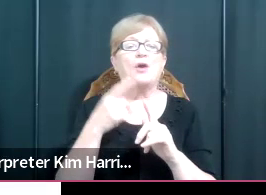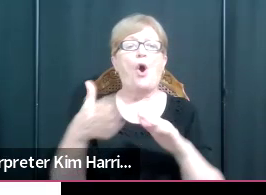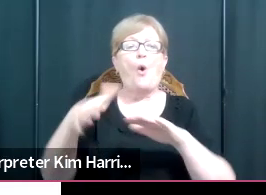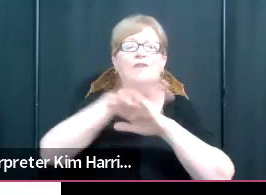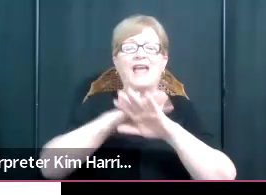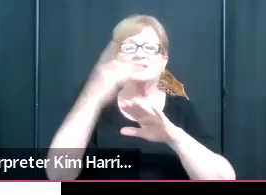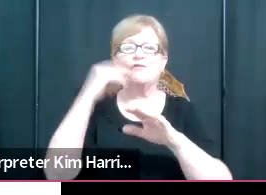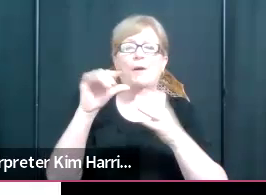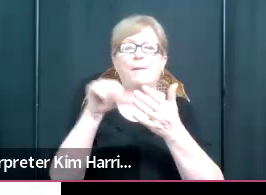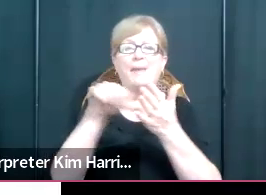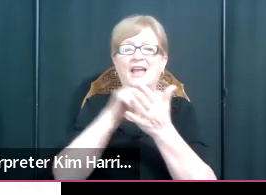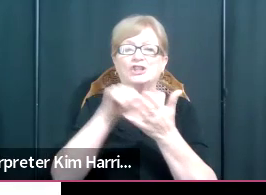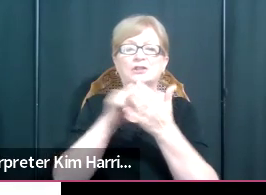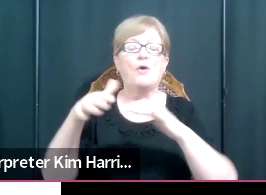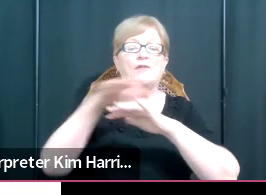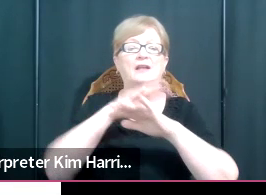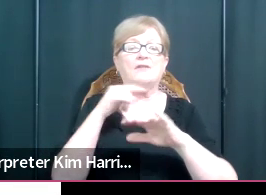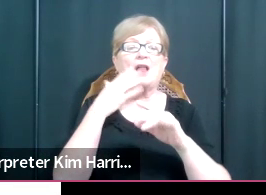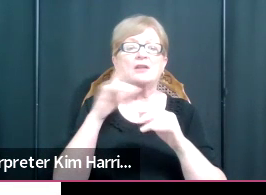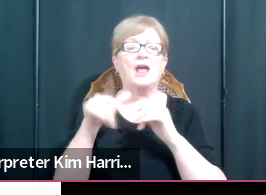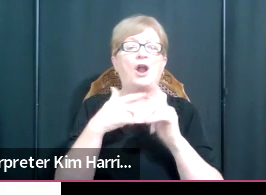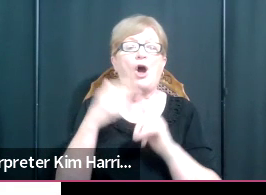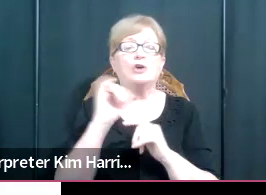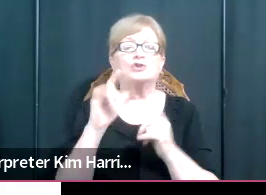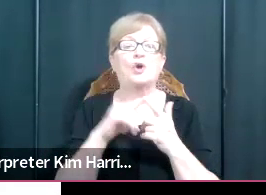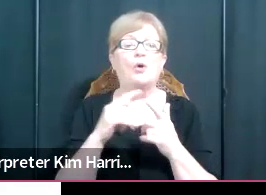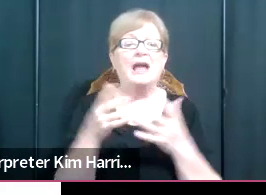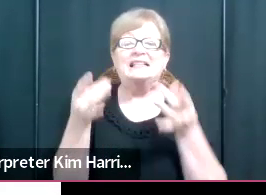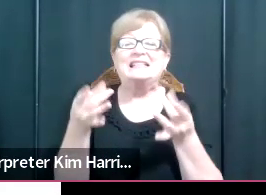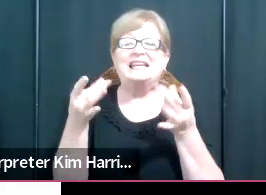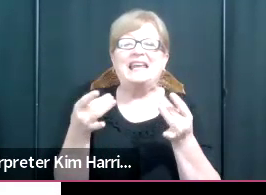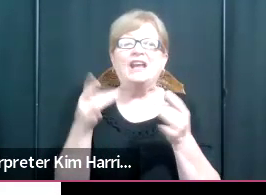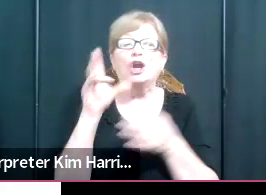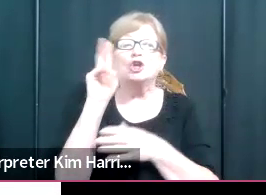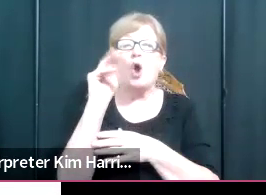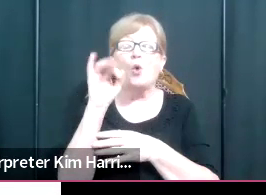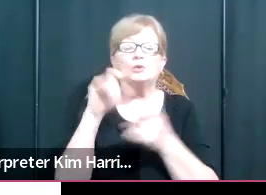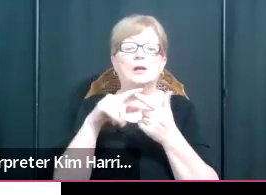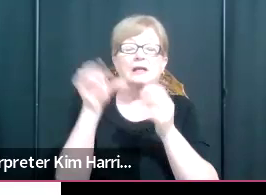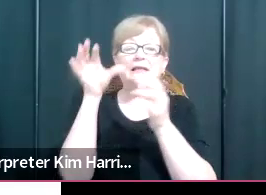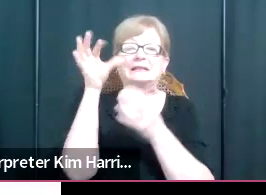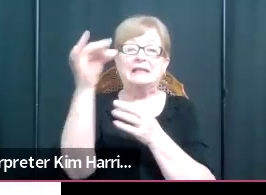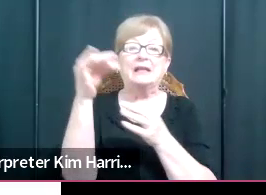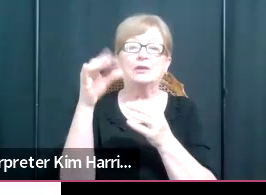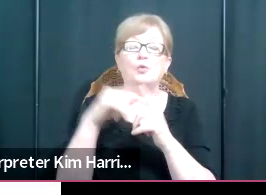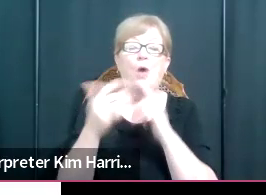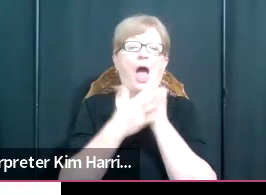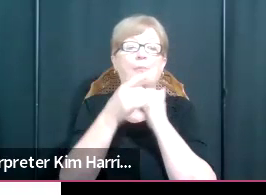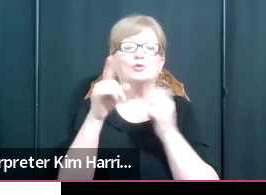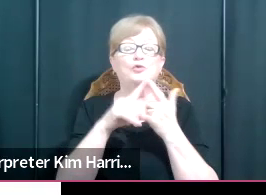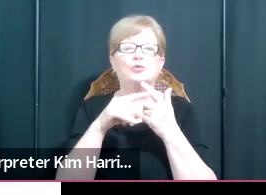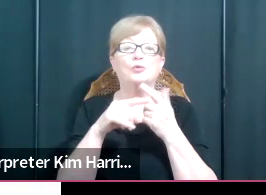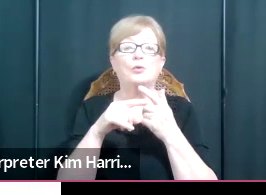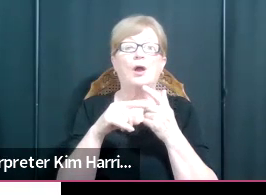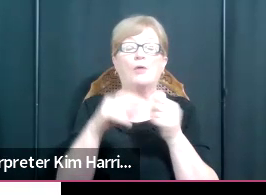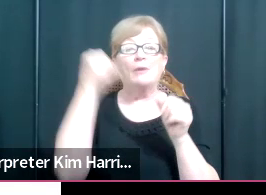even stuff as simple as a sticky note to sort of help you keep track of where you need